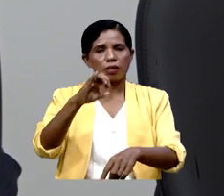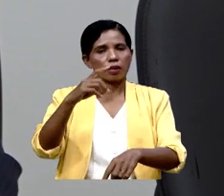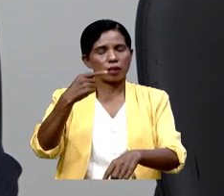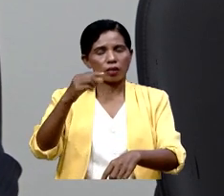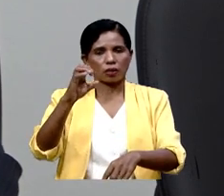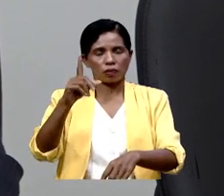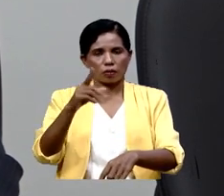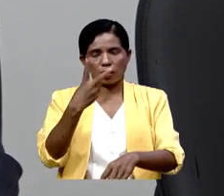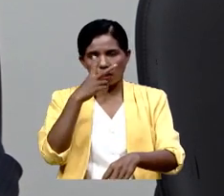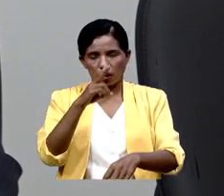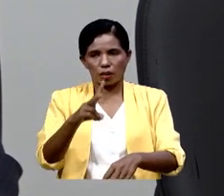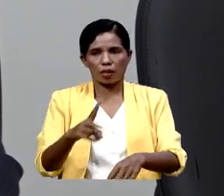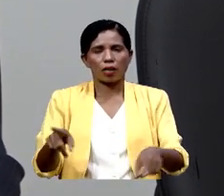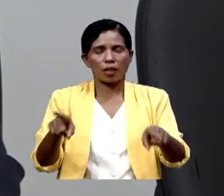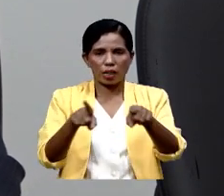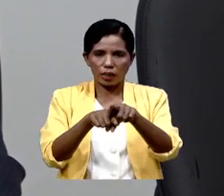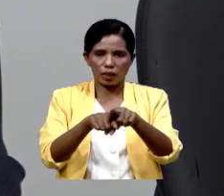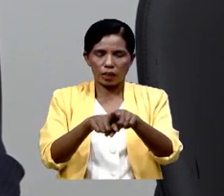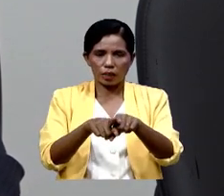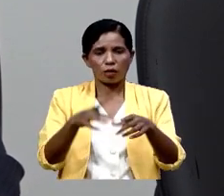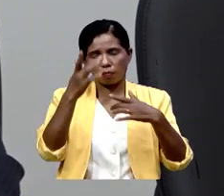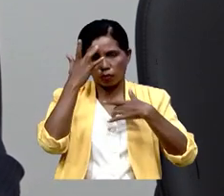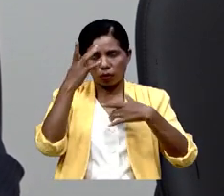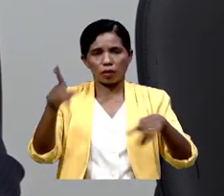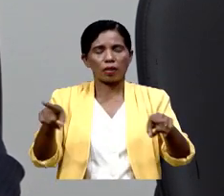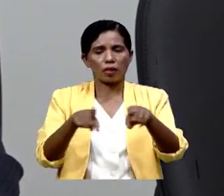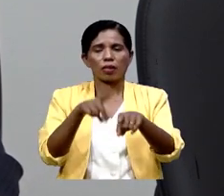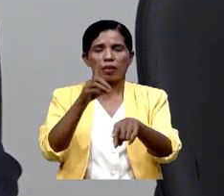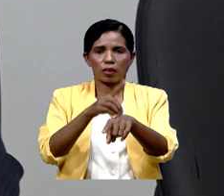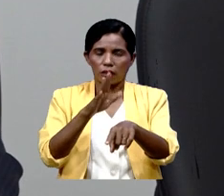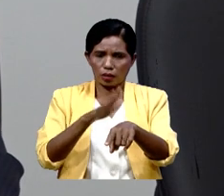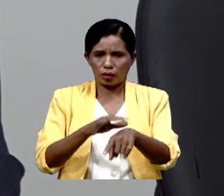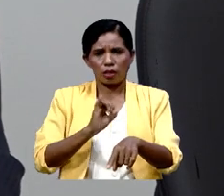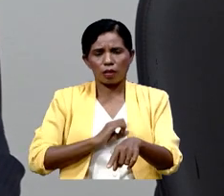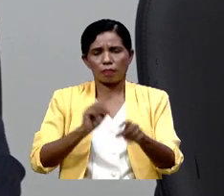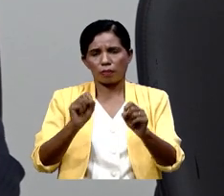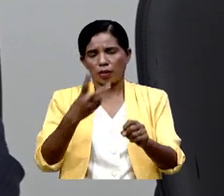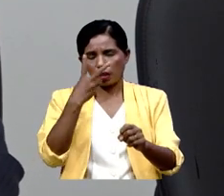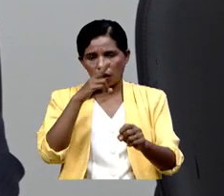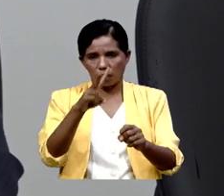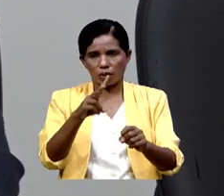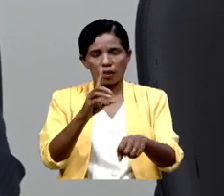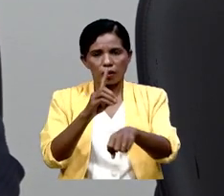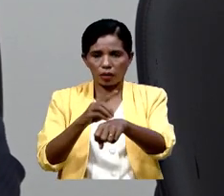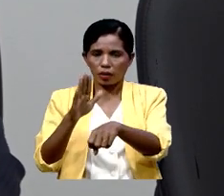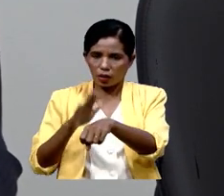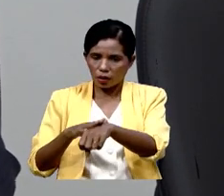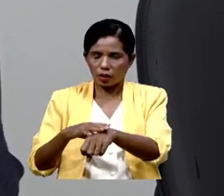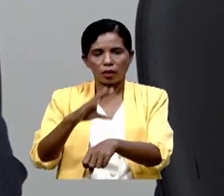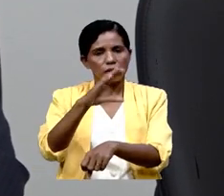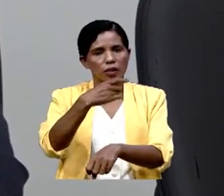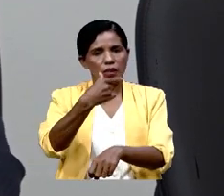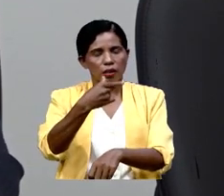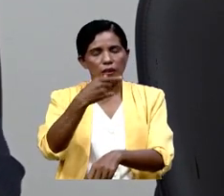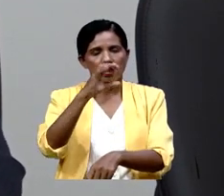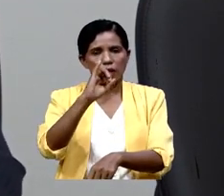test. But there are very clear signs by which I can say it is dengue, it is chikungunya or